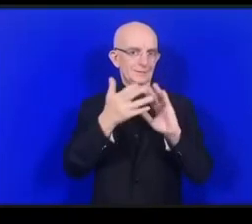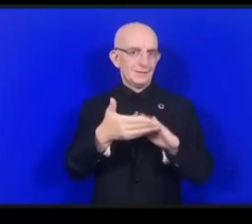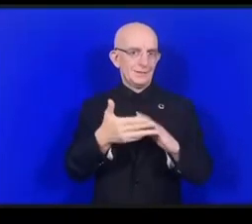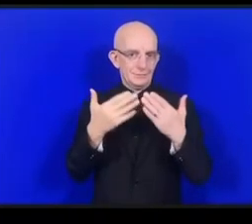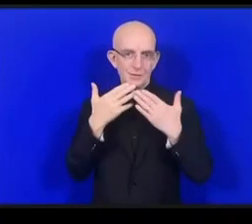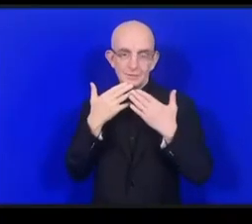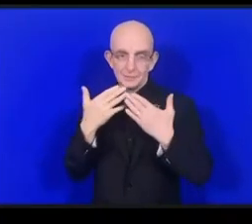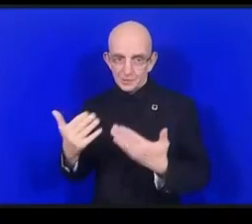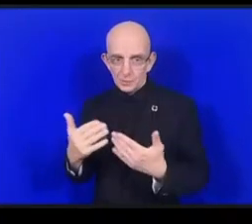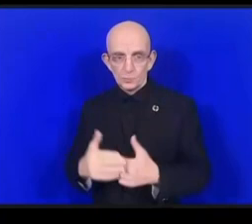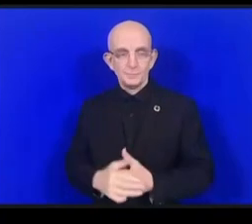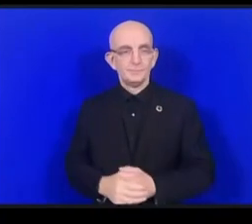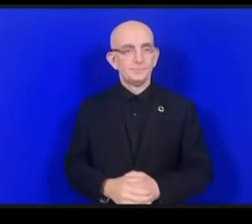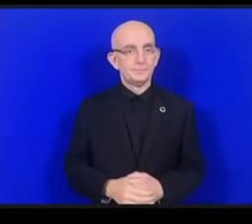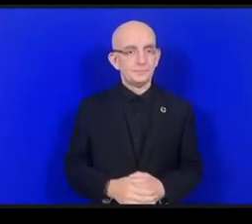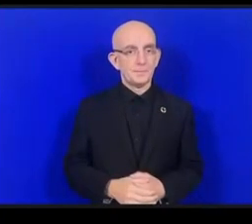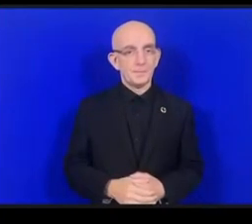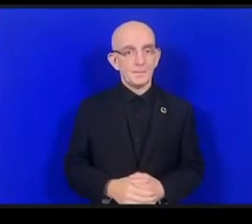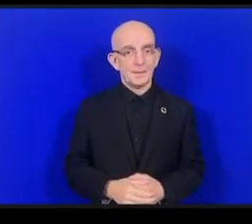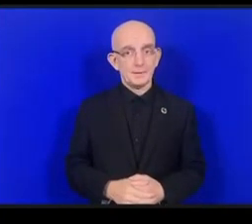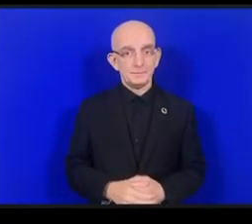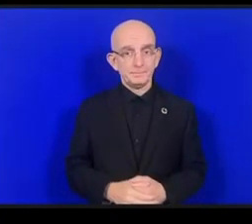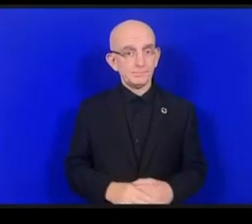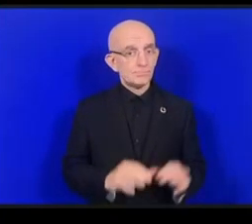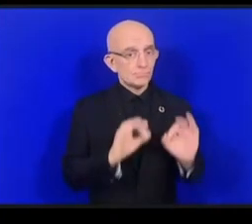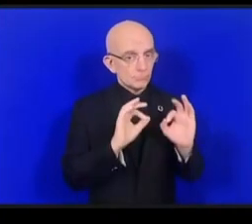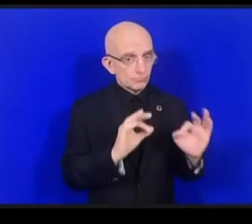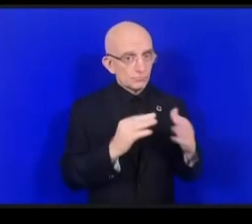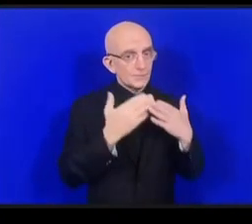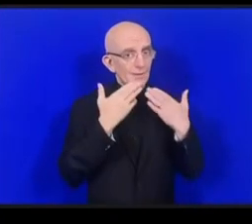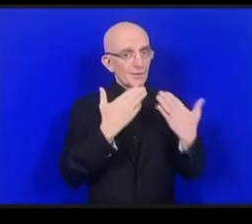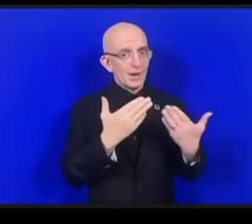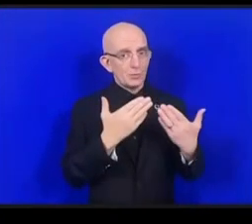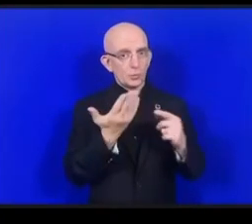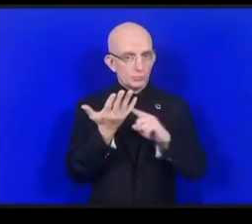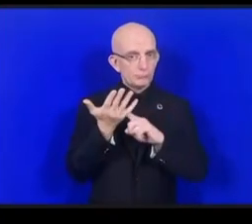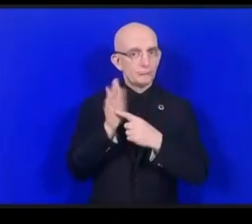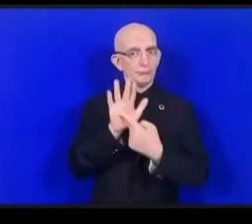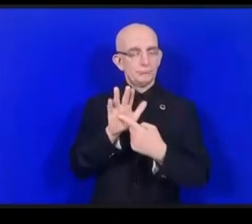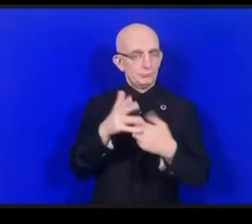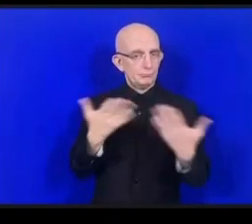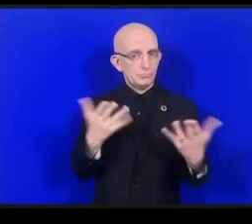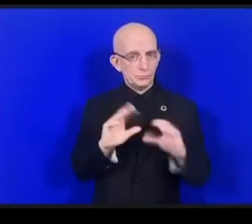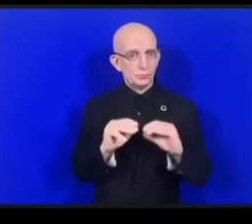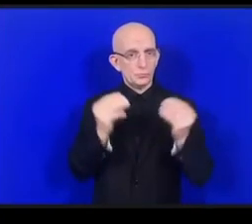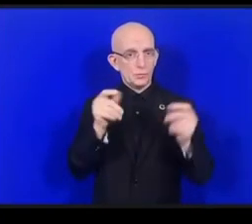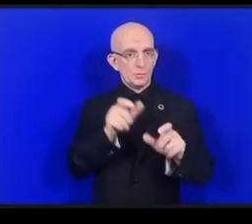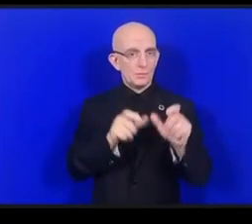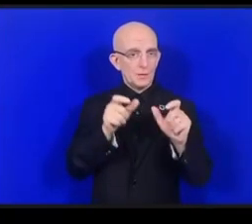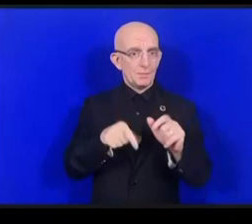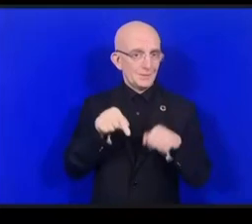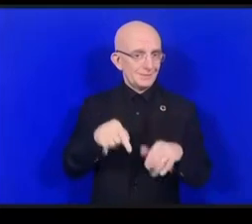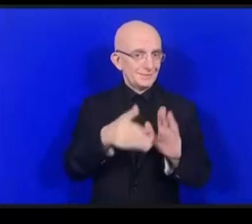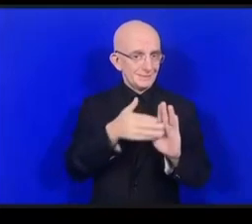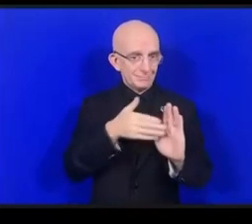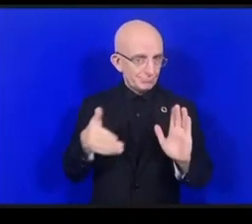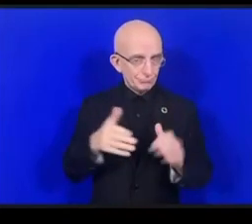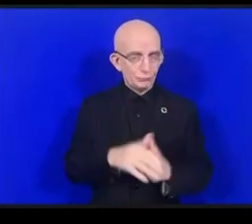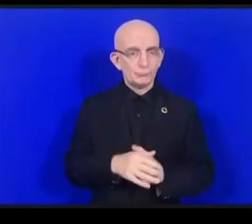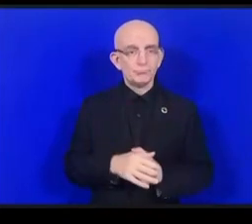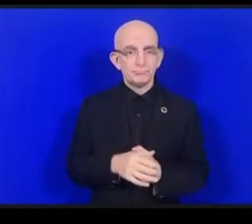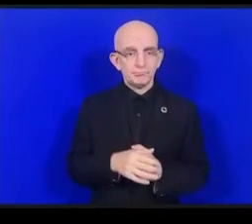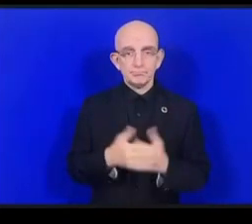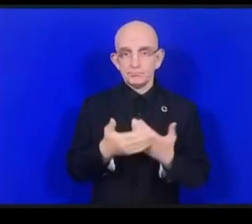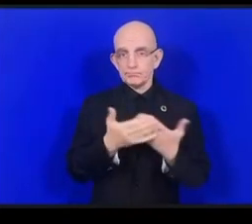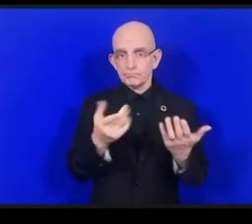of young people heard in this session and for all the aspects that you've addressed. You have been